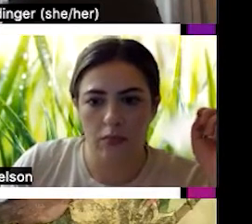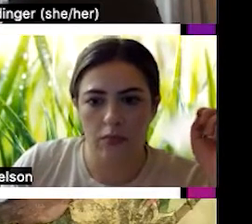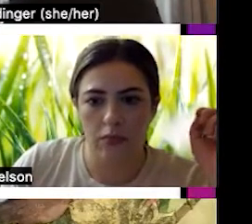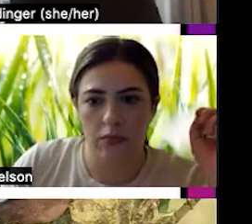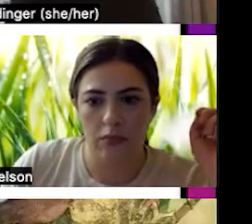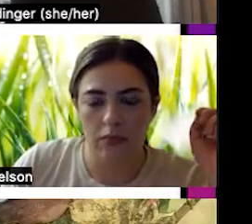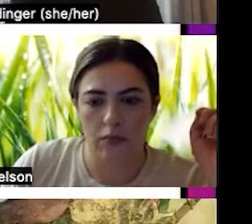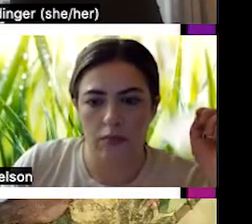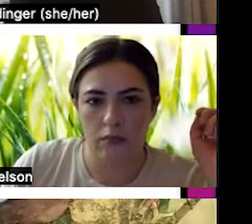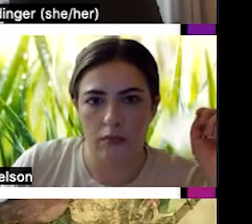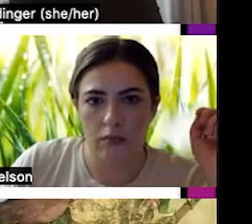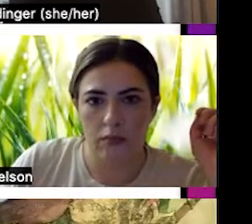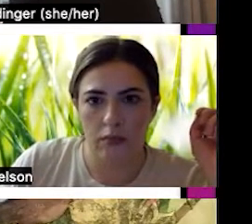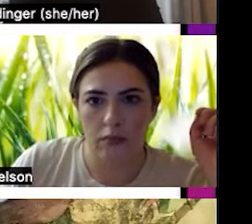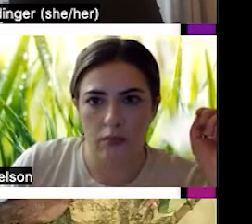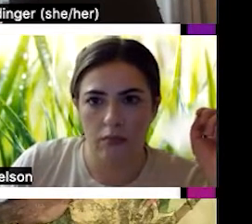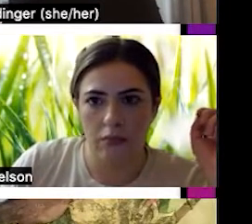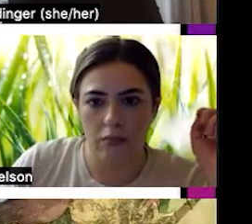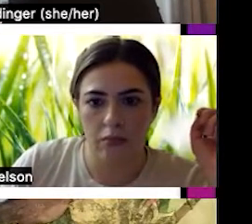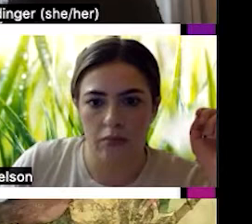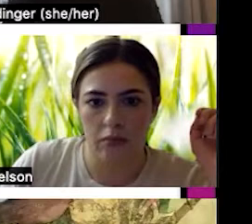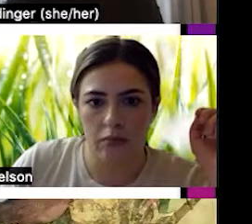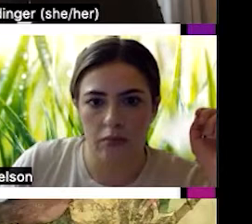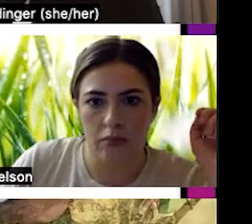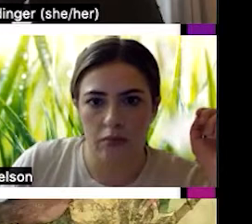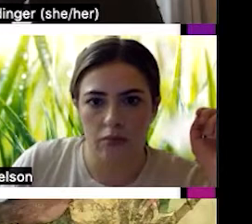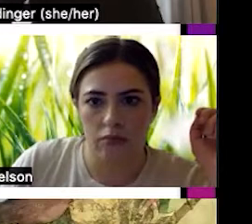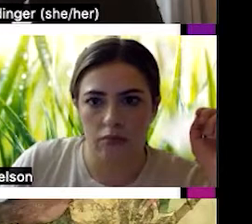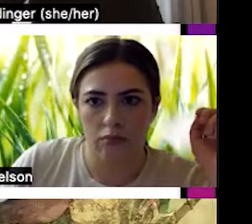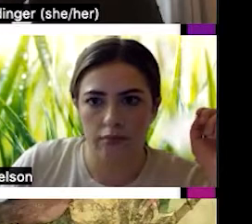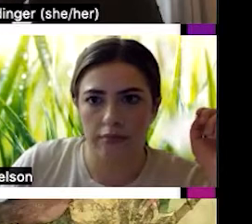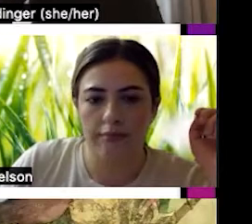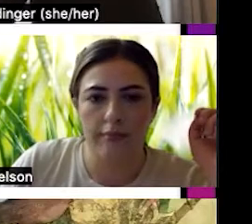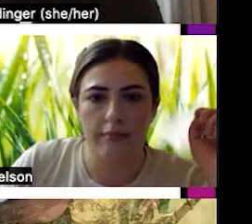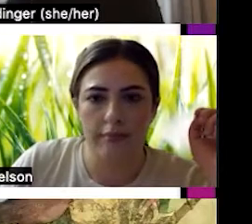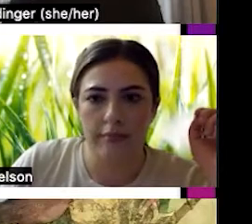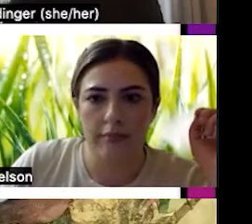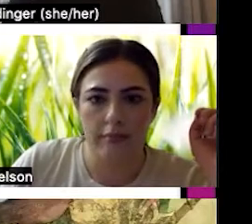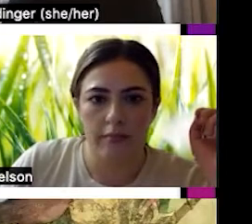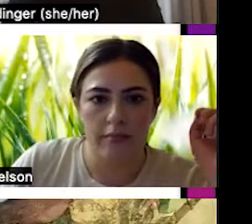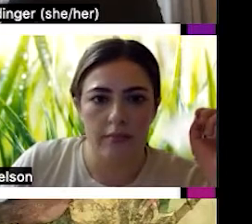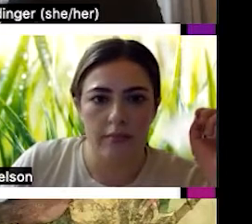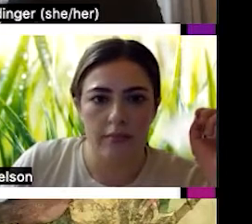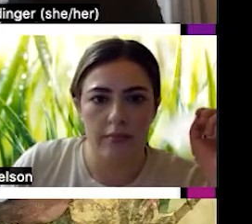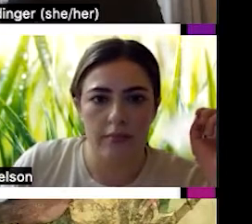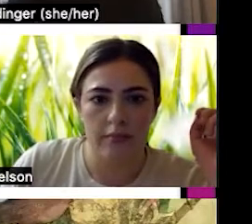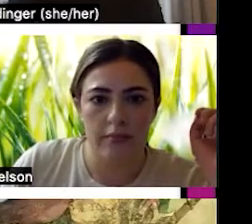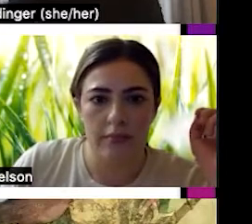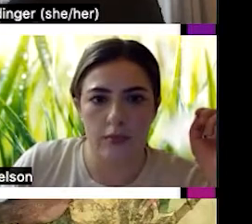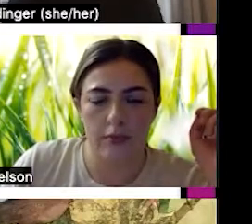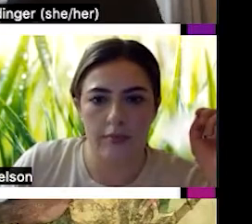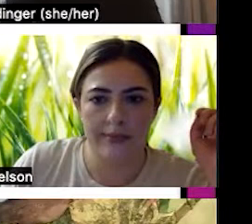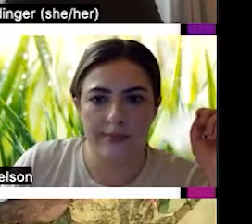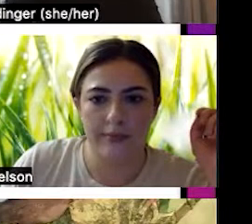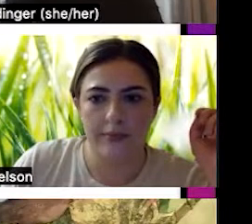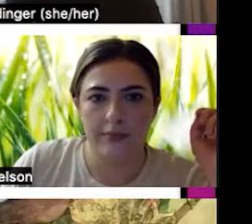now. Today we're going to be sharing takeaways from the LEAD conference and the AZA conference. And I'm Elizabeth